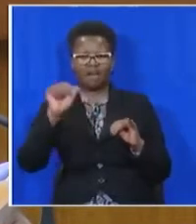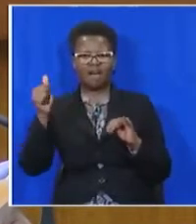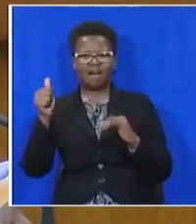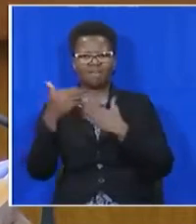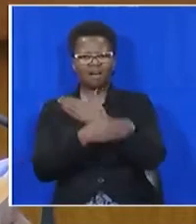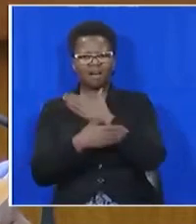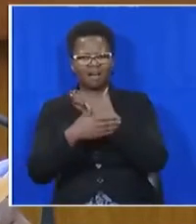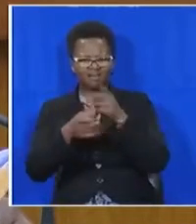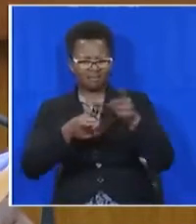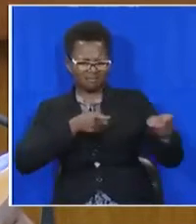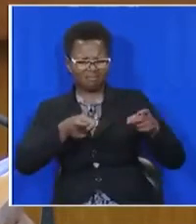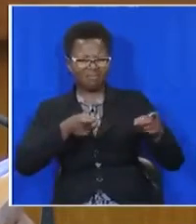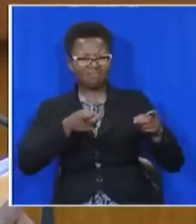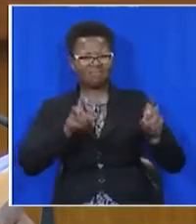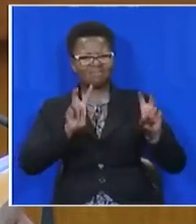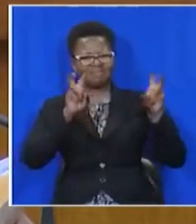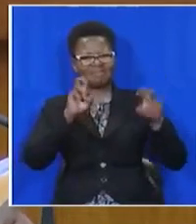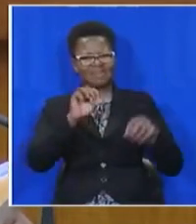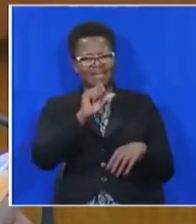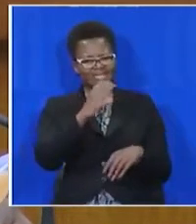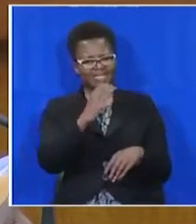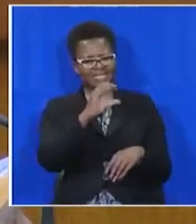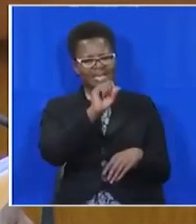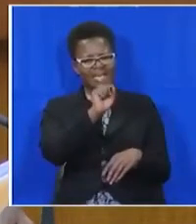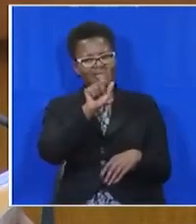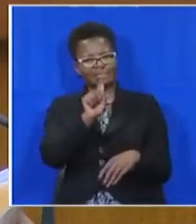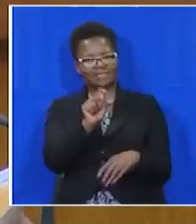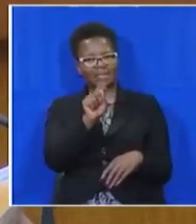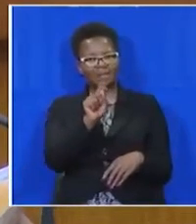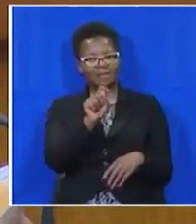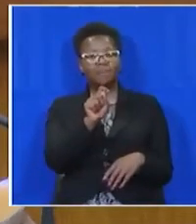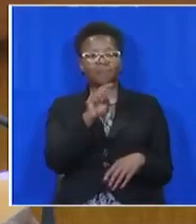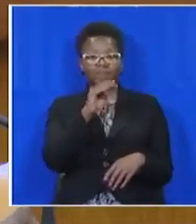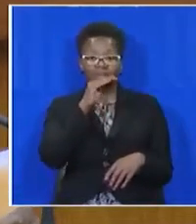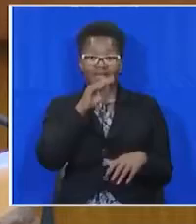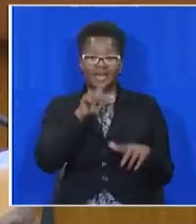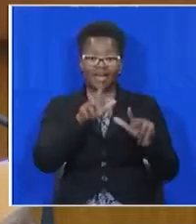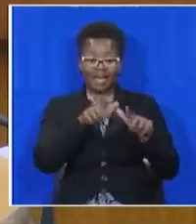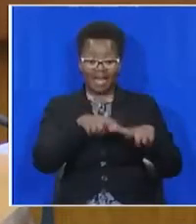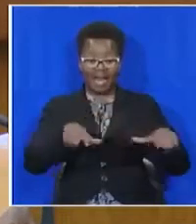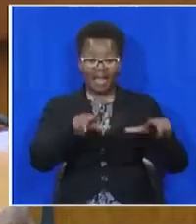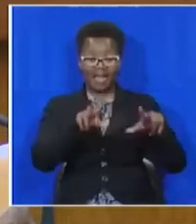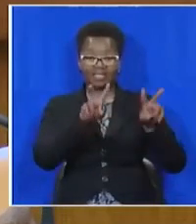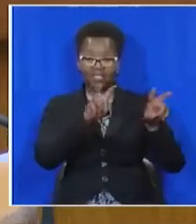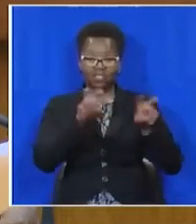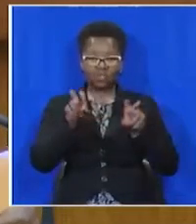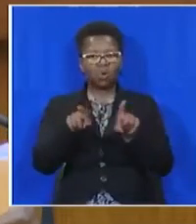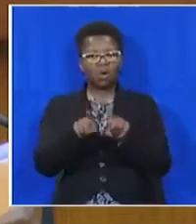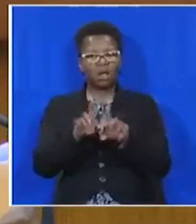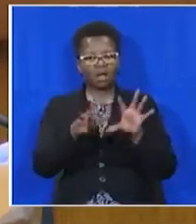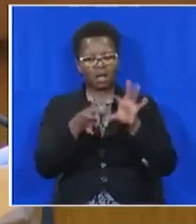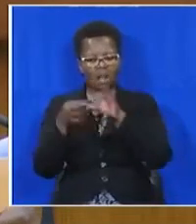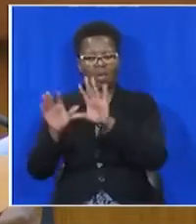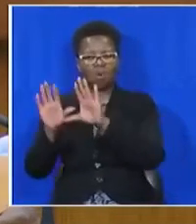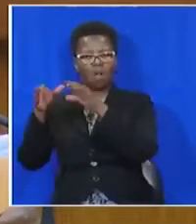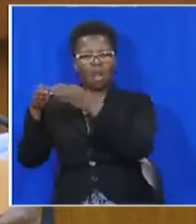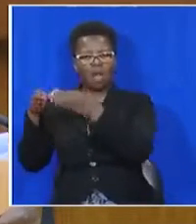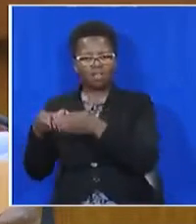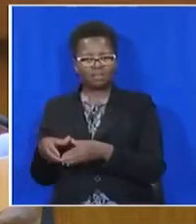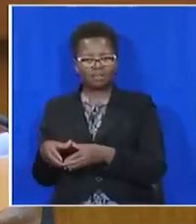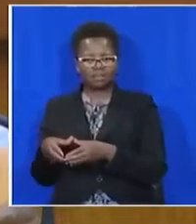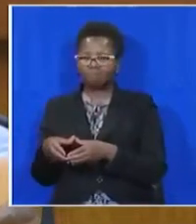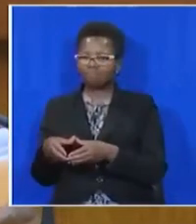the CST, springs a theoretical location of the land question as a class question. We may not have enough time